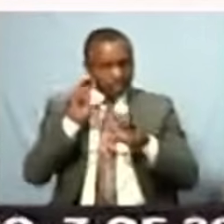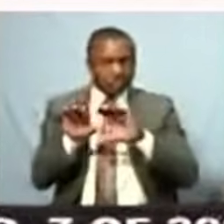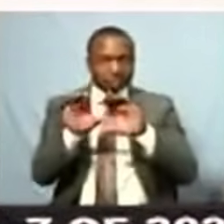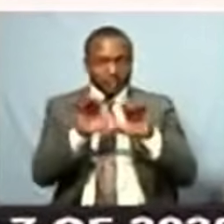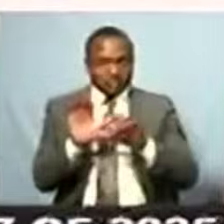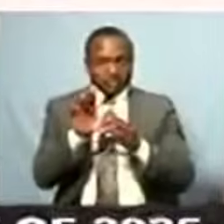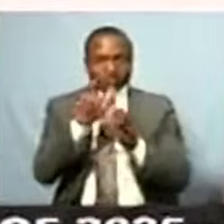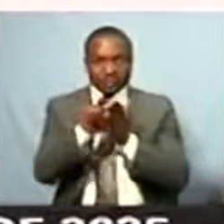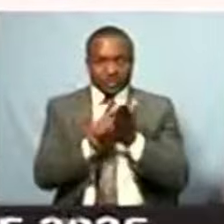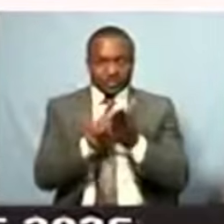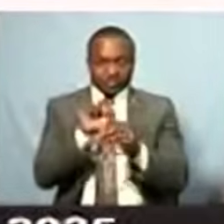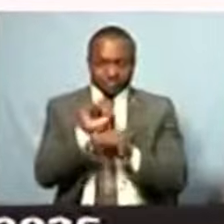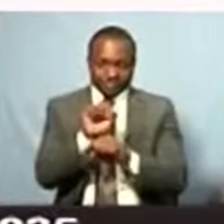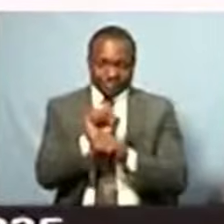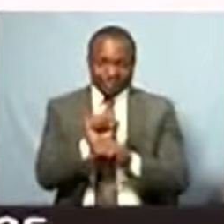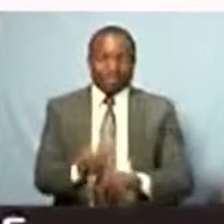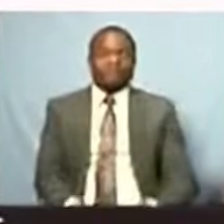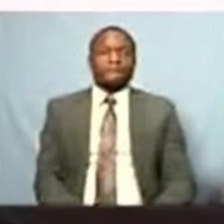its legislative function.